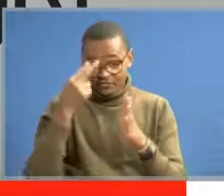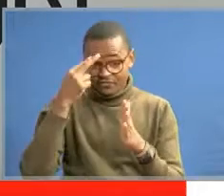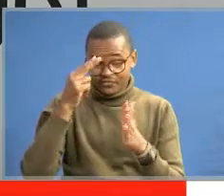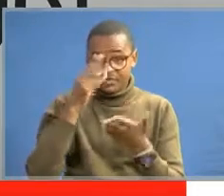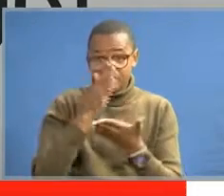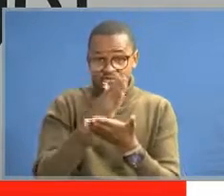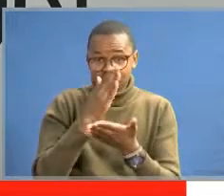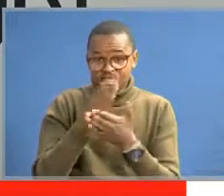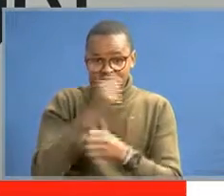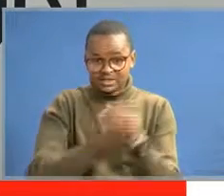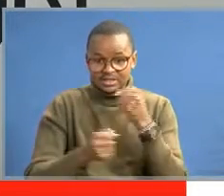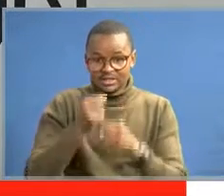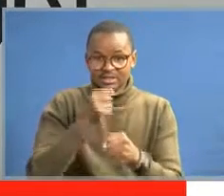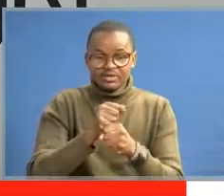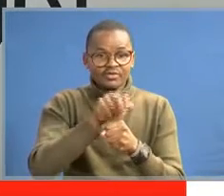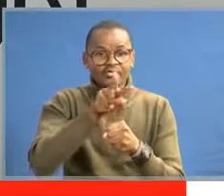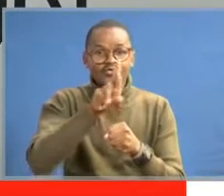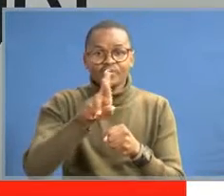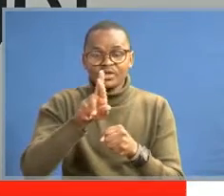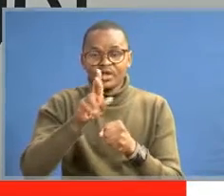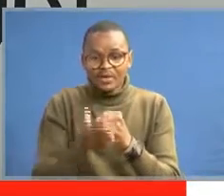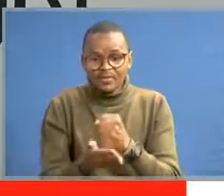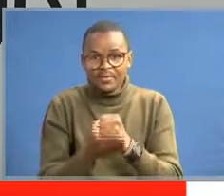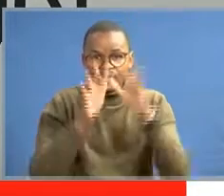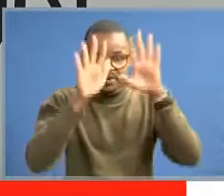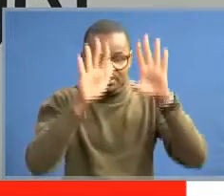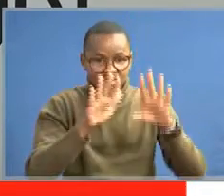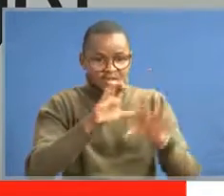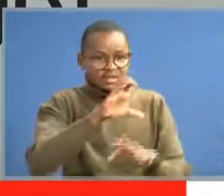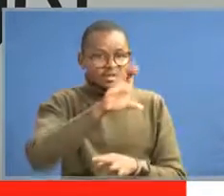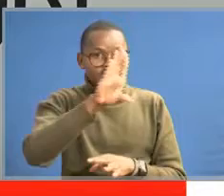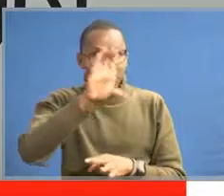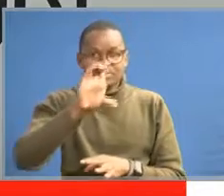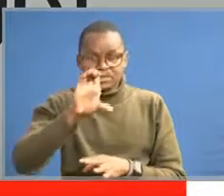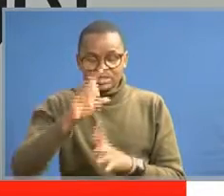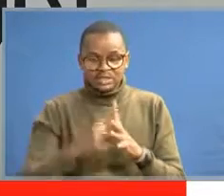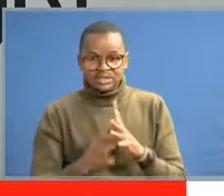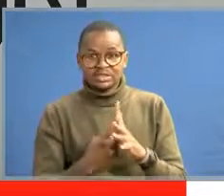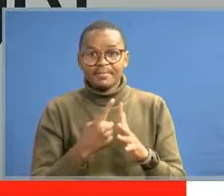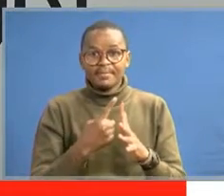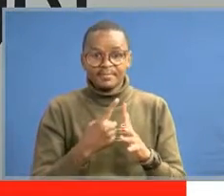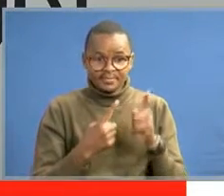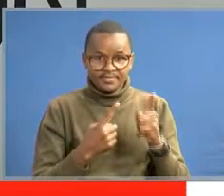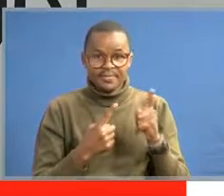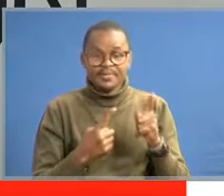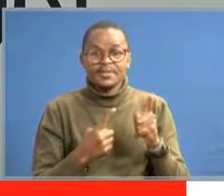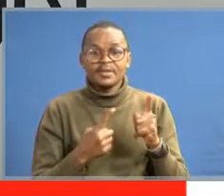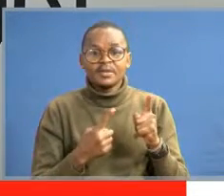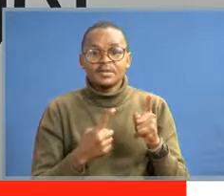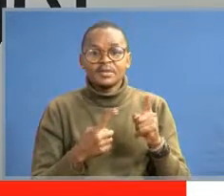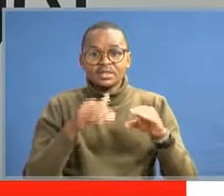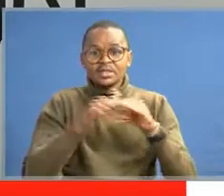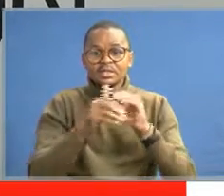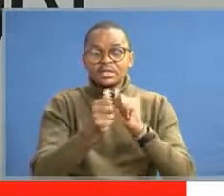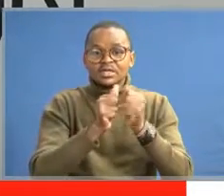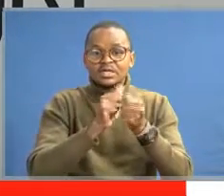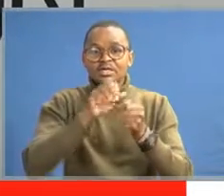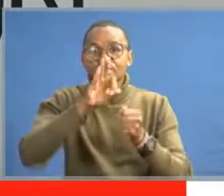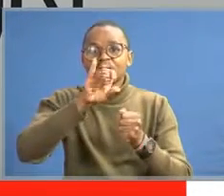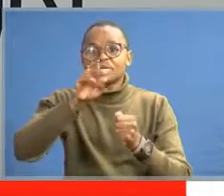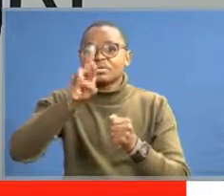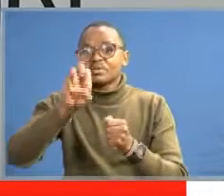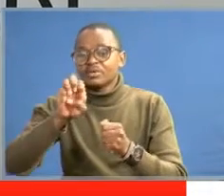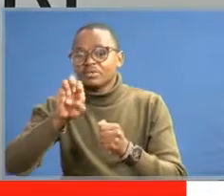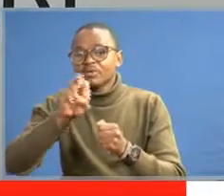that in years to come, VR will be helpful when the CBC takes shape. And aside from revolutionizing the gaming and film